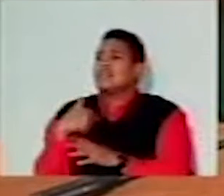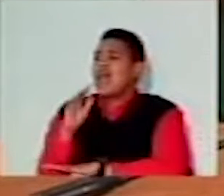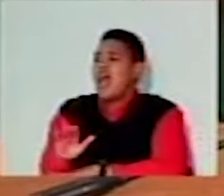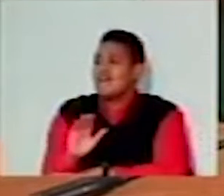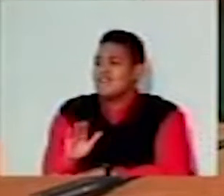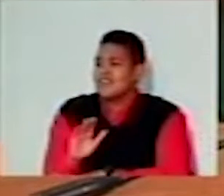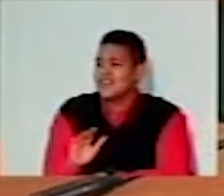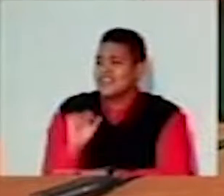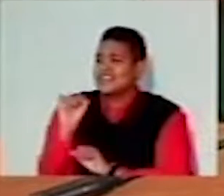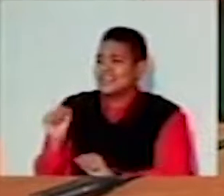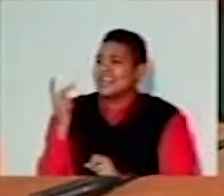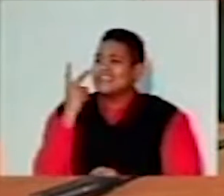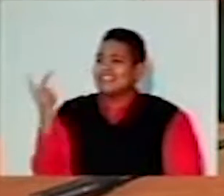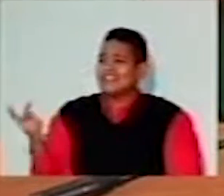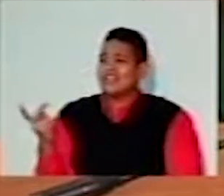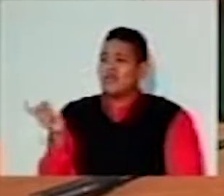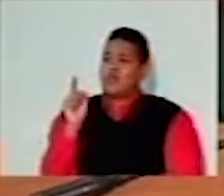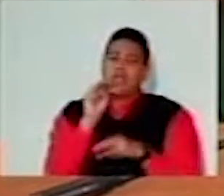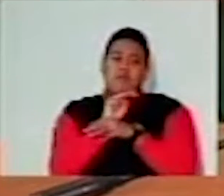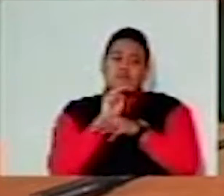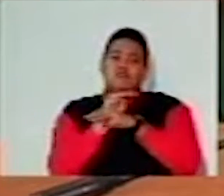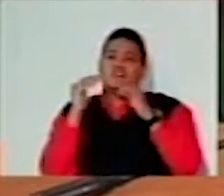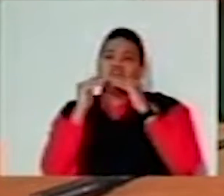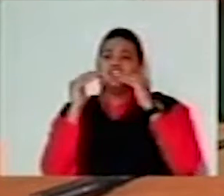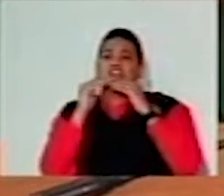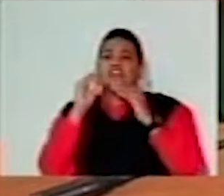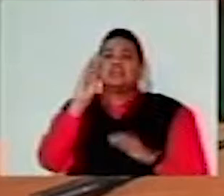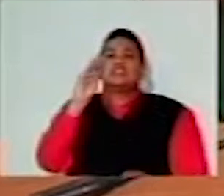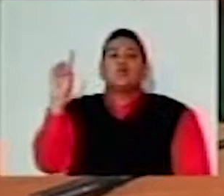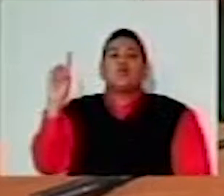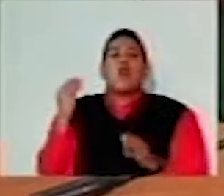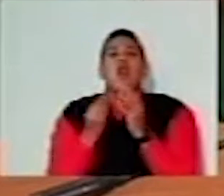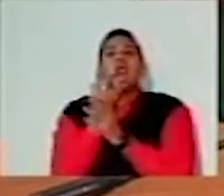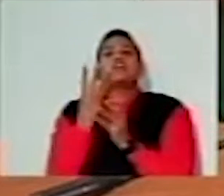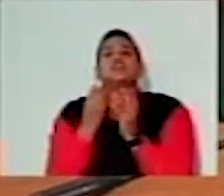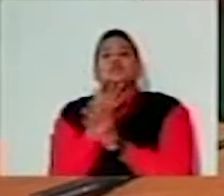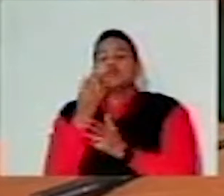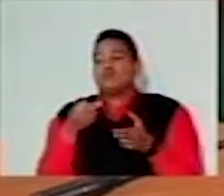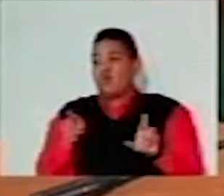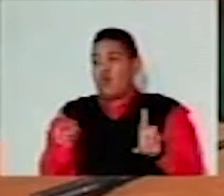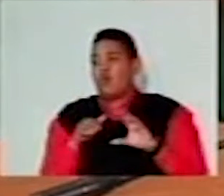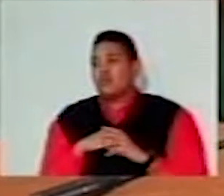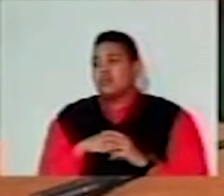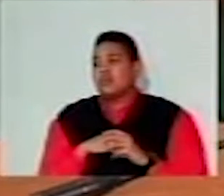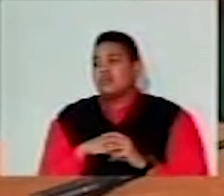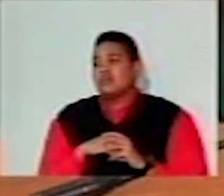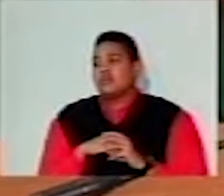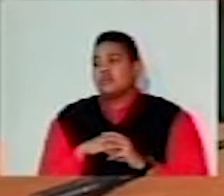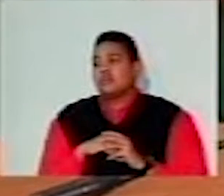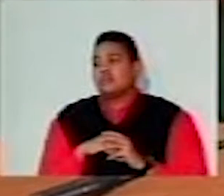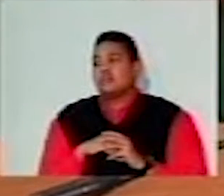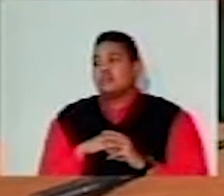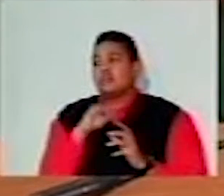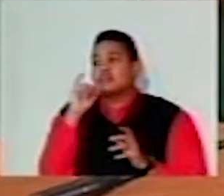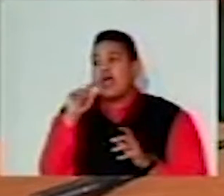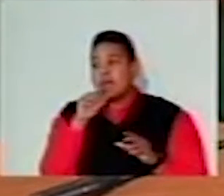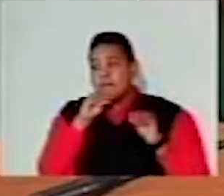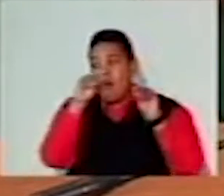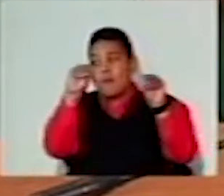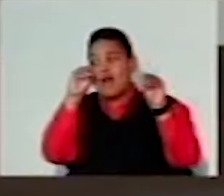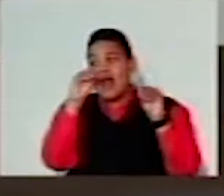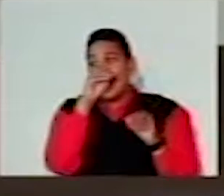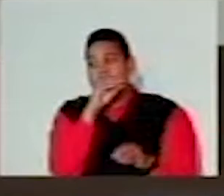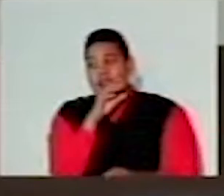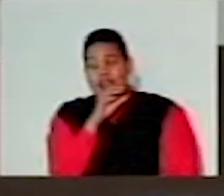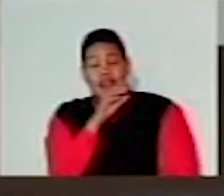it at the Ministry of Justice at 61 Constant Spring Road, where that mobile clinic, Mr. Speaker,